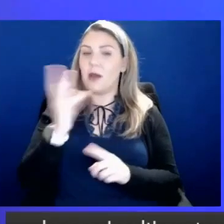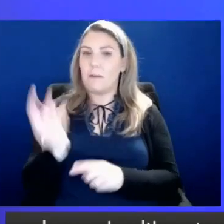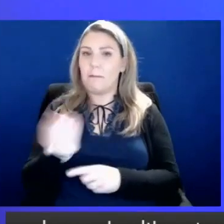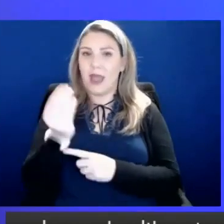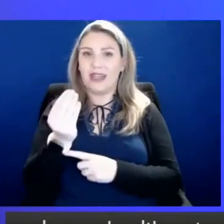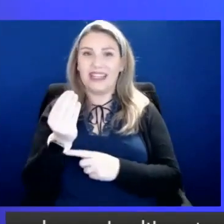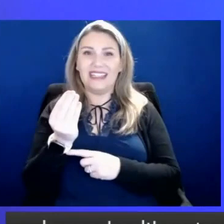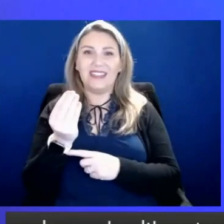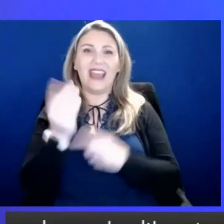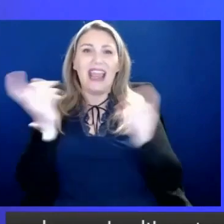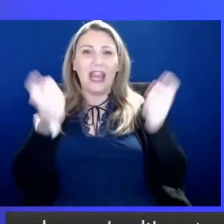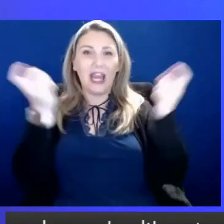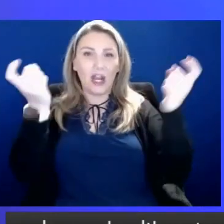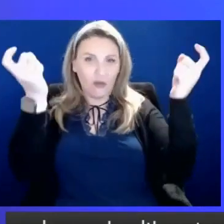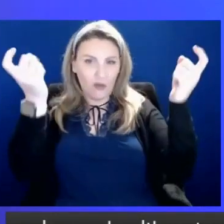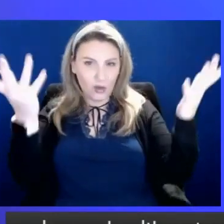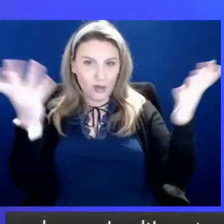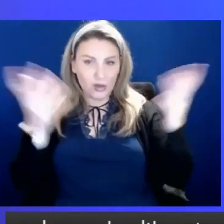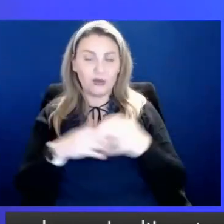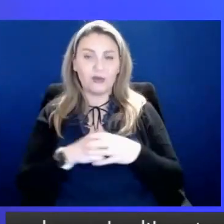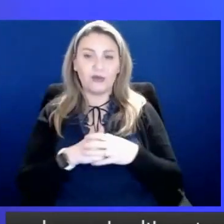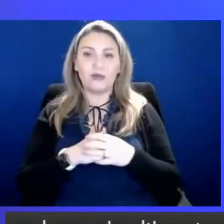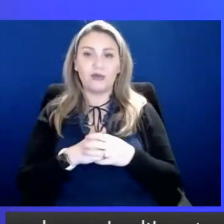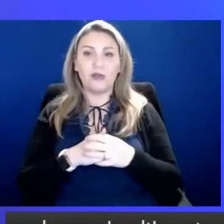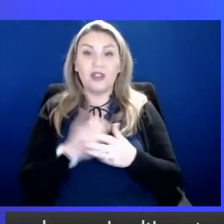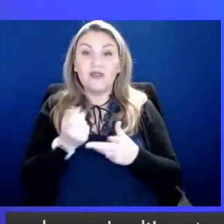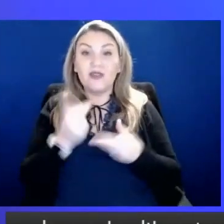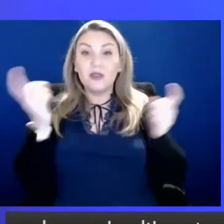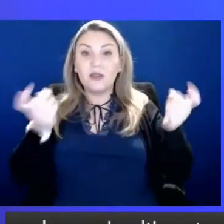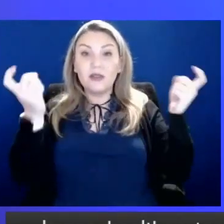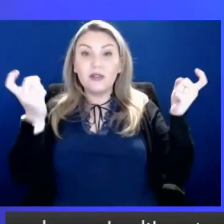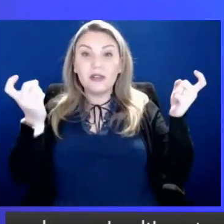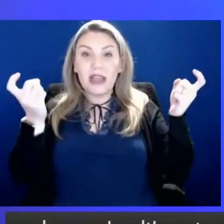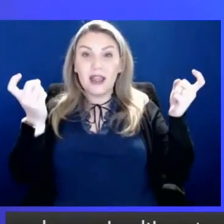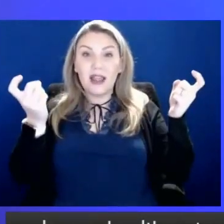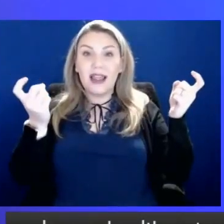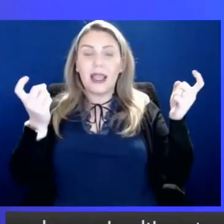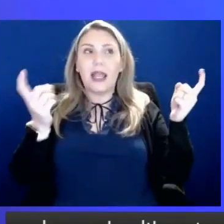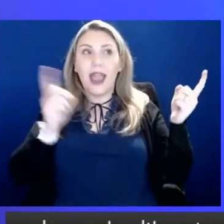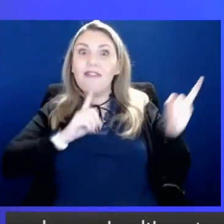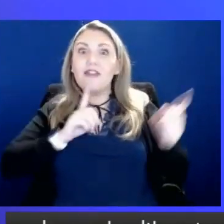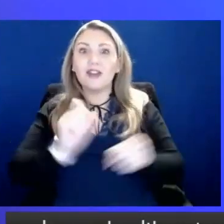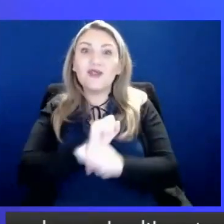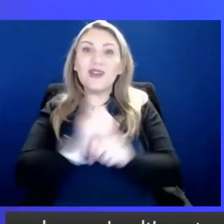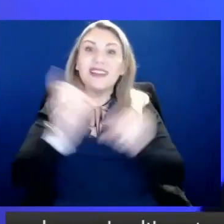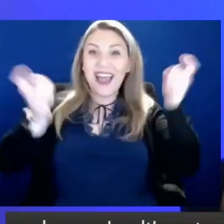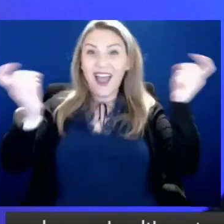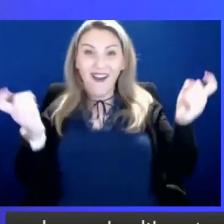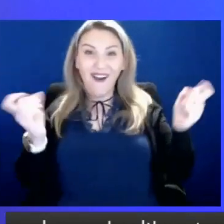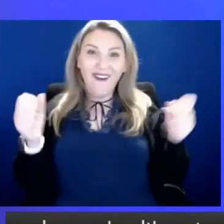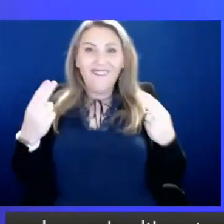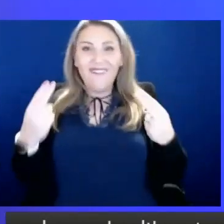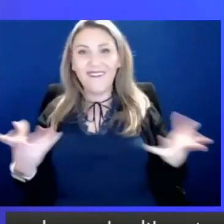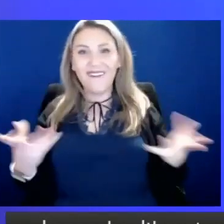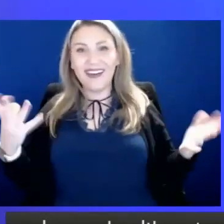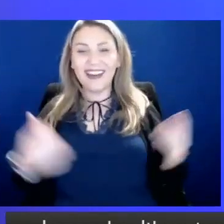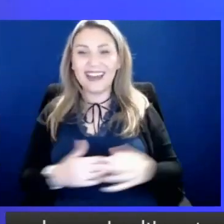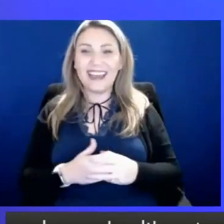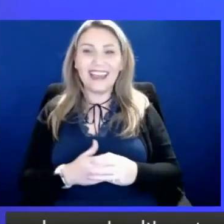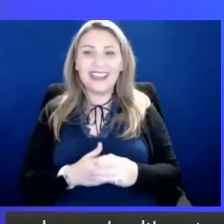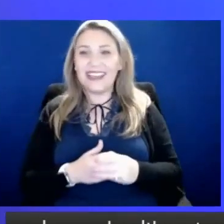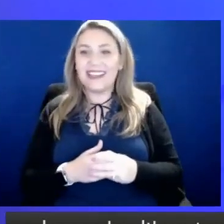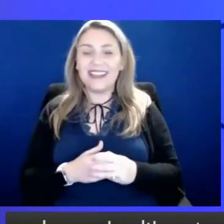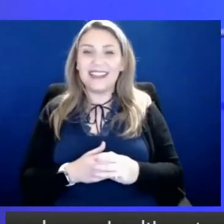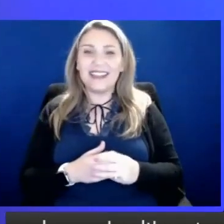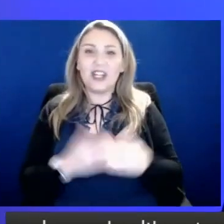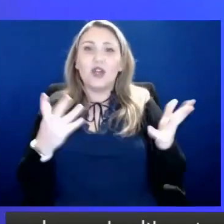and some anniversaries, are celebratory. And so you look at years and you're like, oh, I've been at, like when I was at someone like Mercy,